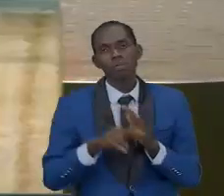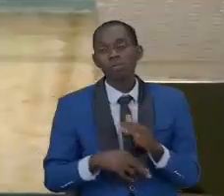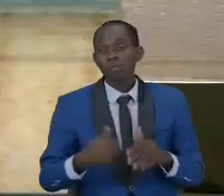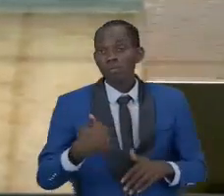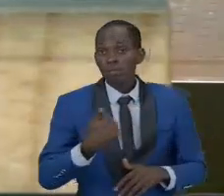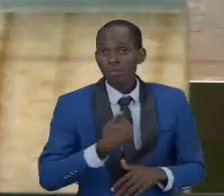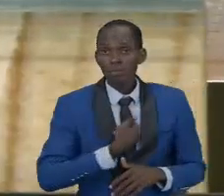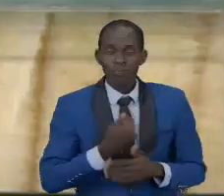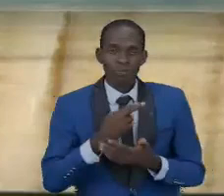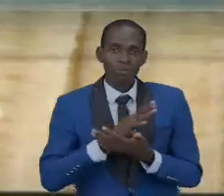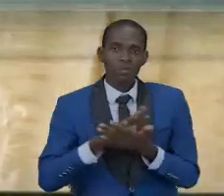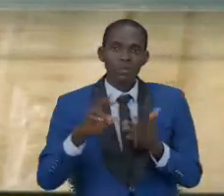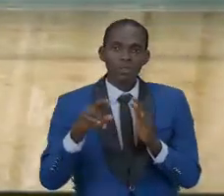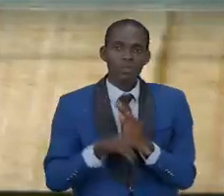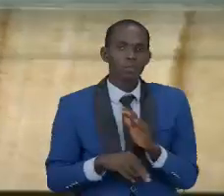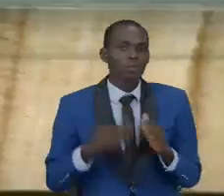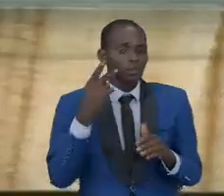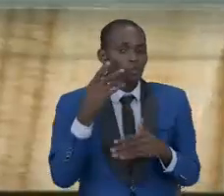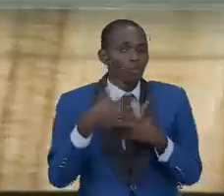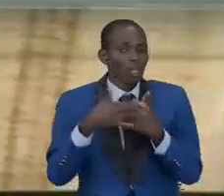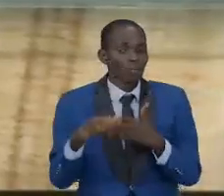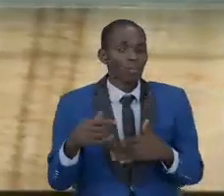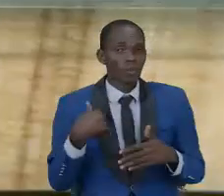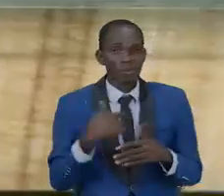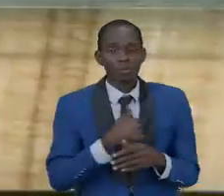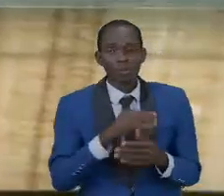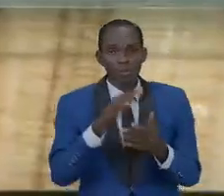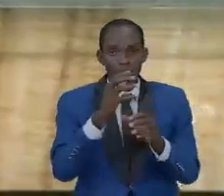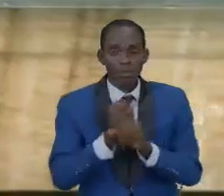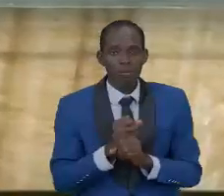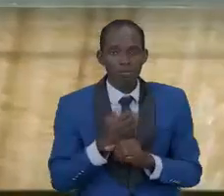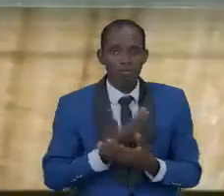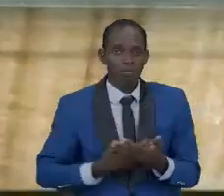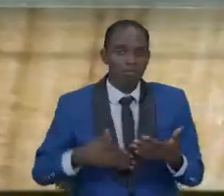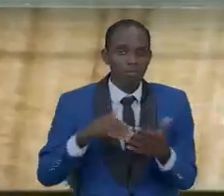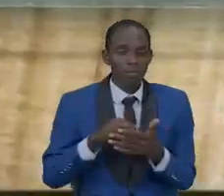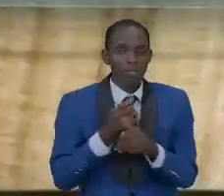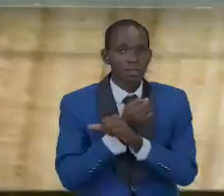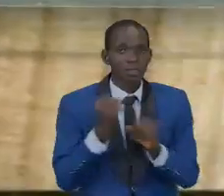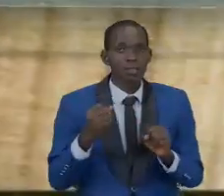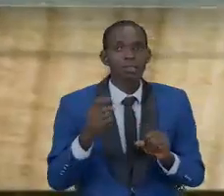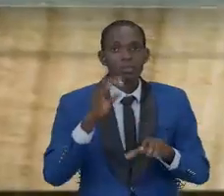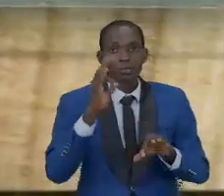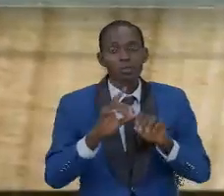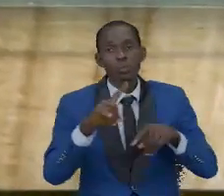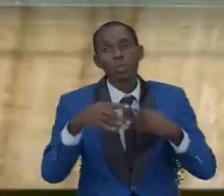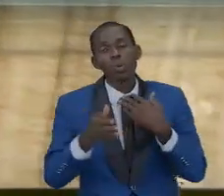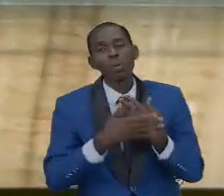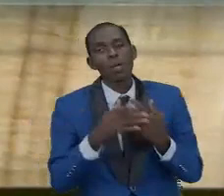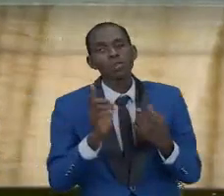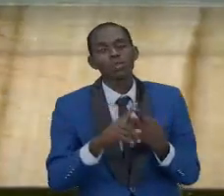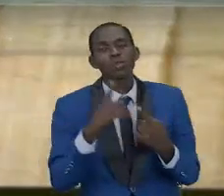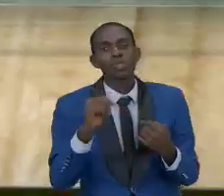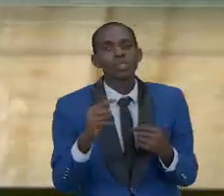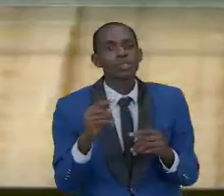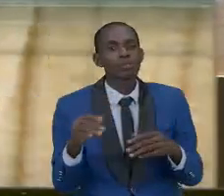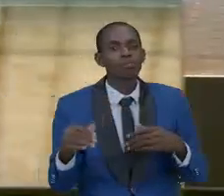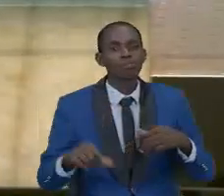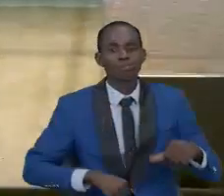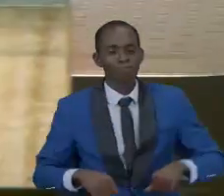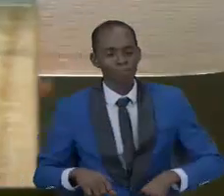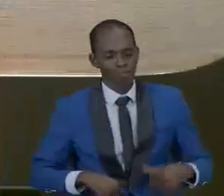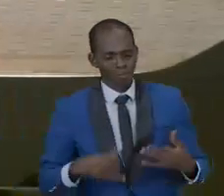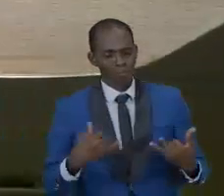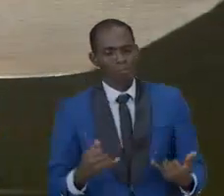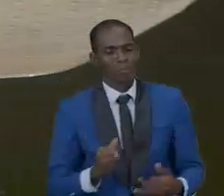self-righteousness even after we are born again if you go back to you know the fact that actually I'm born